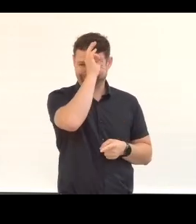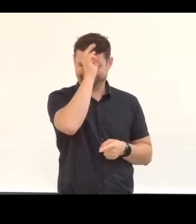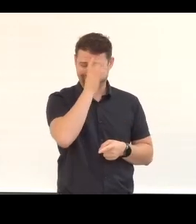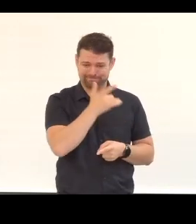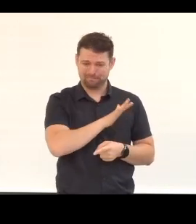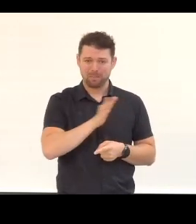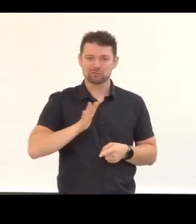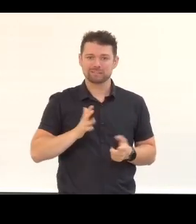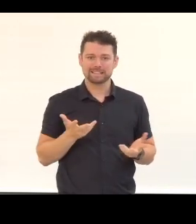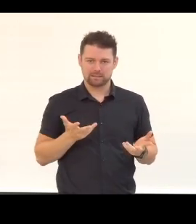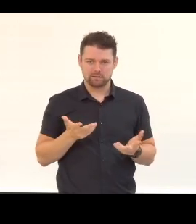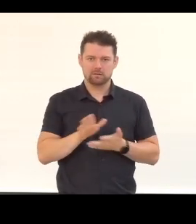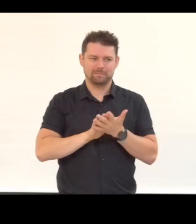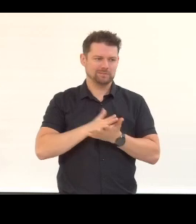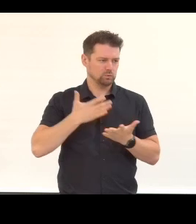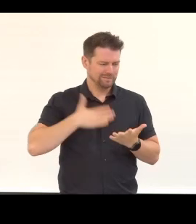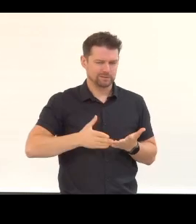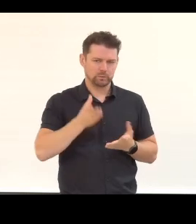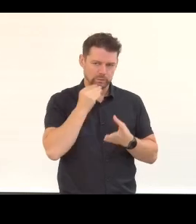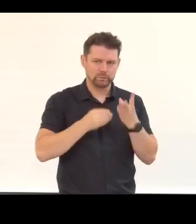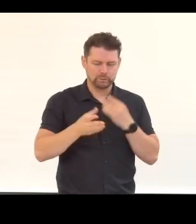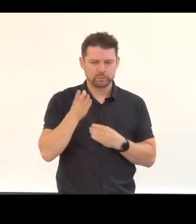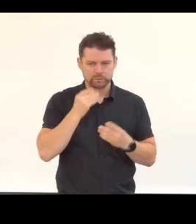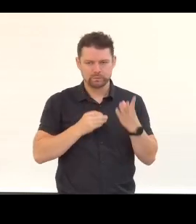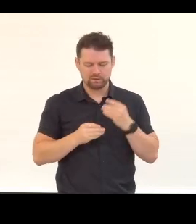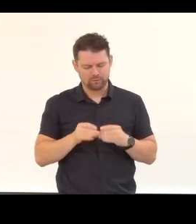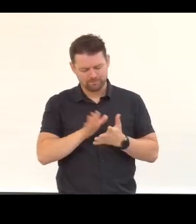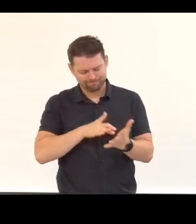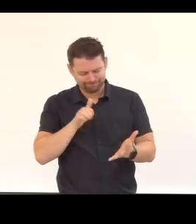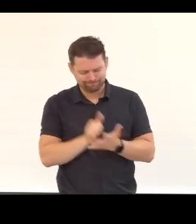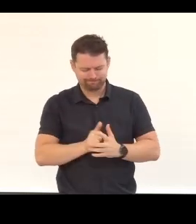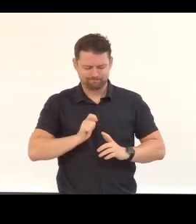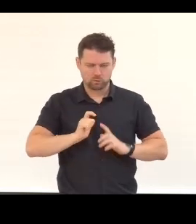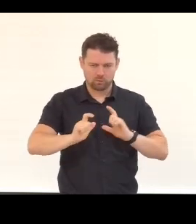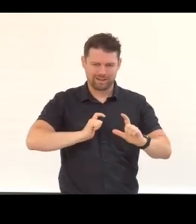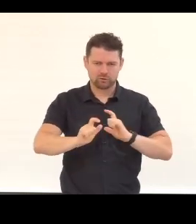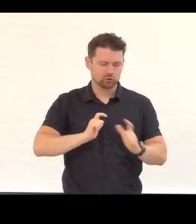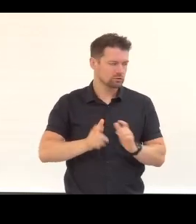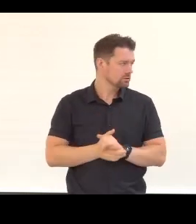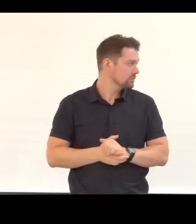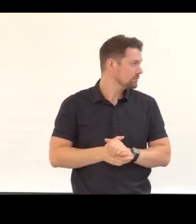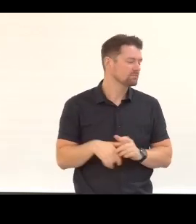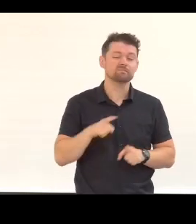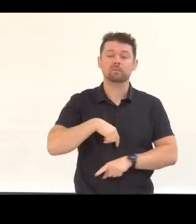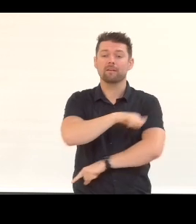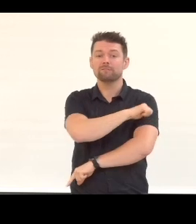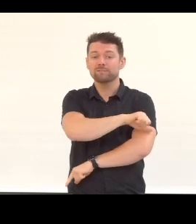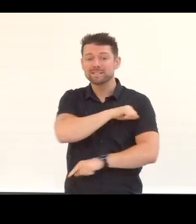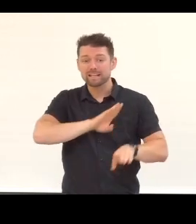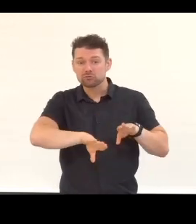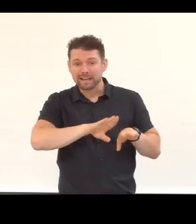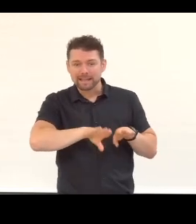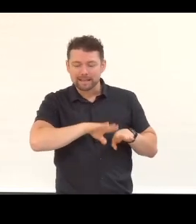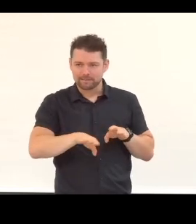background, but they need this in order for proper communication. We do first aid trainings. We cooperate with